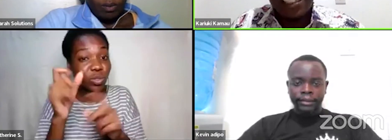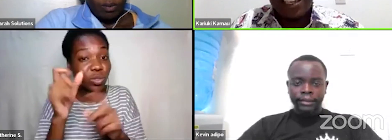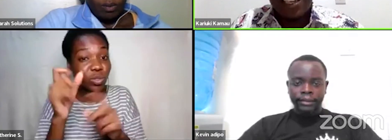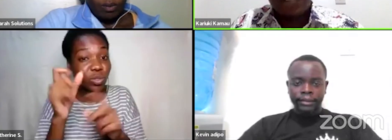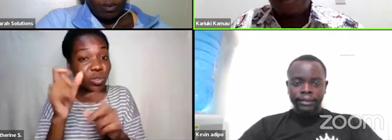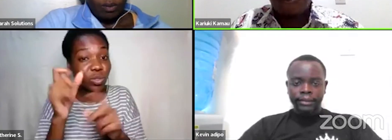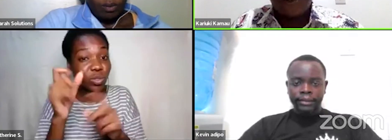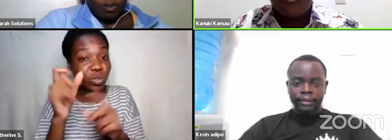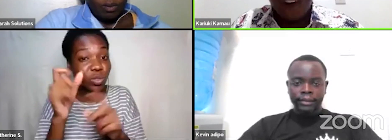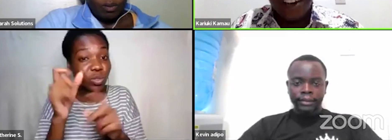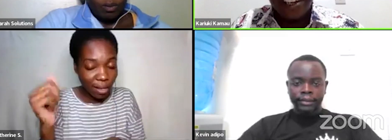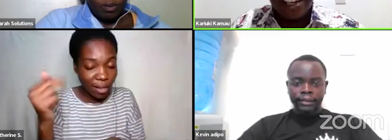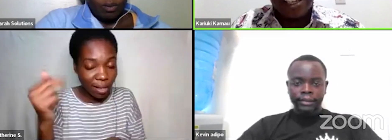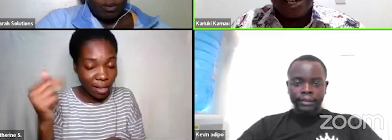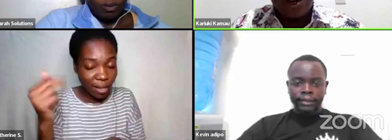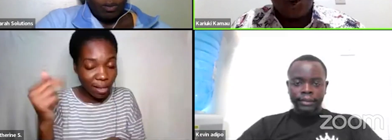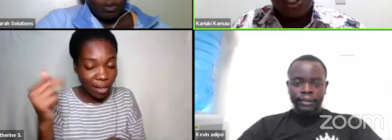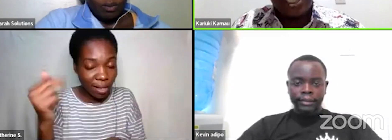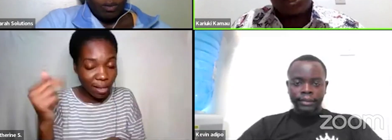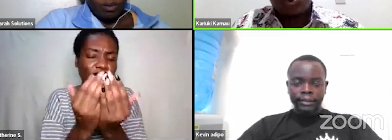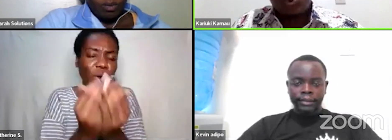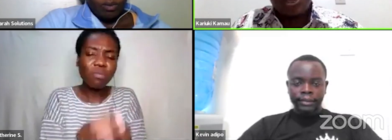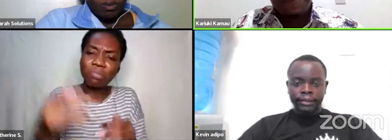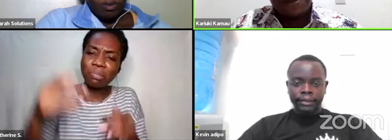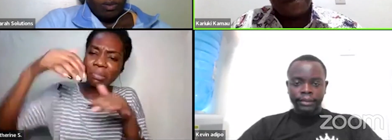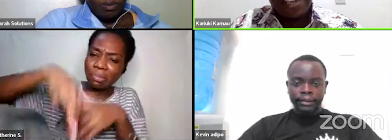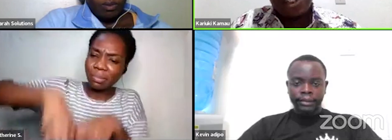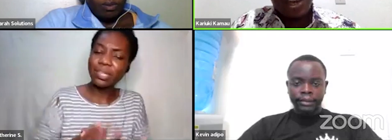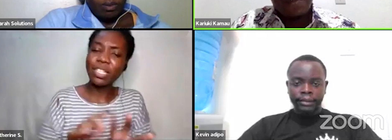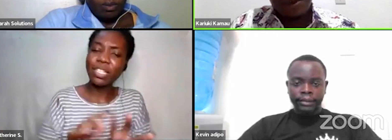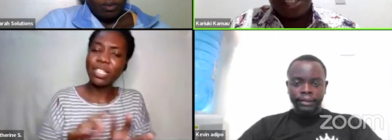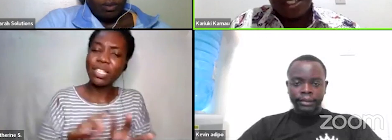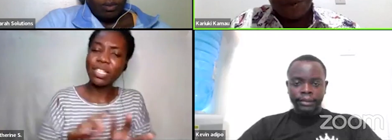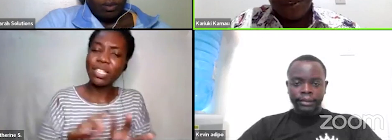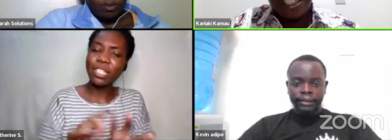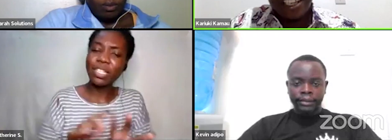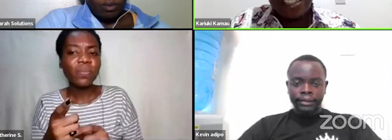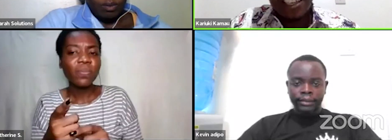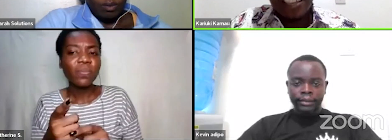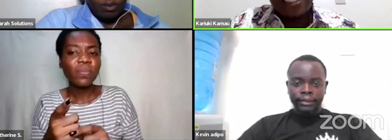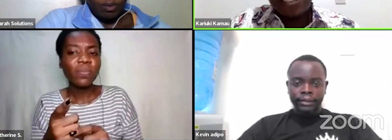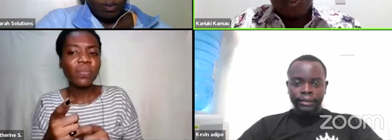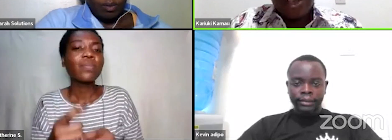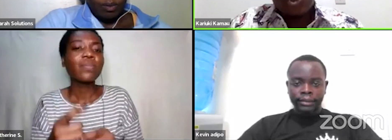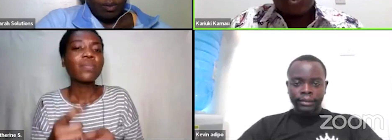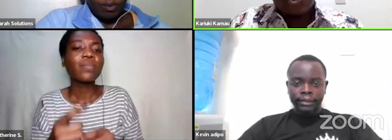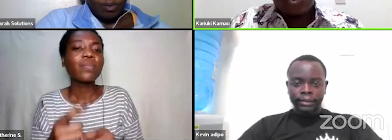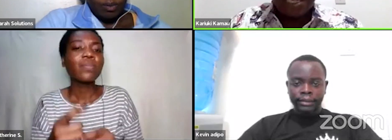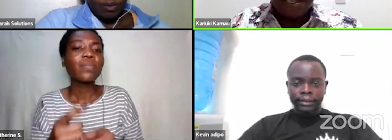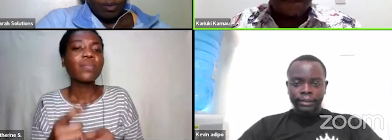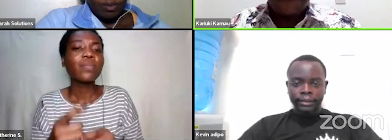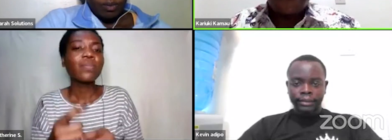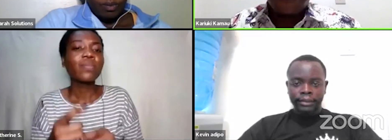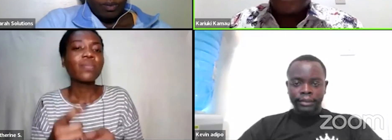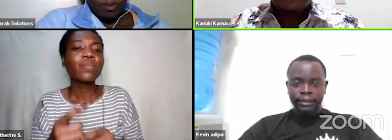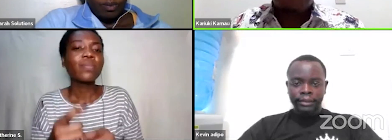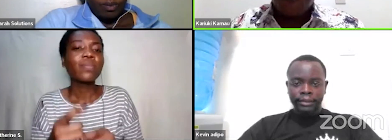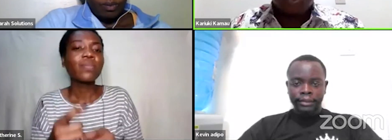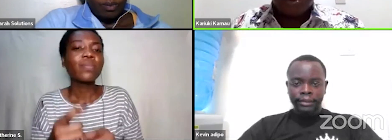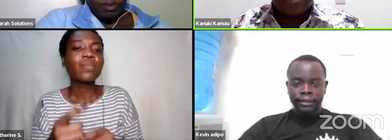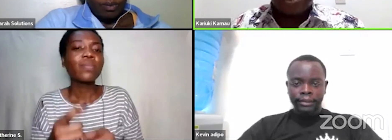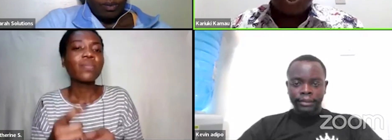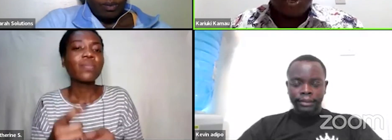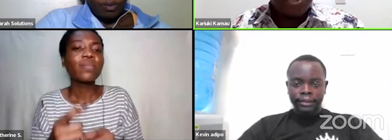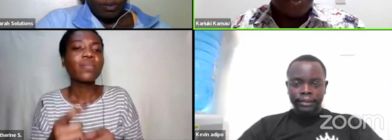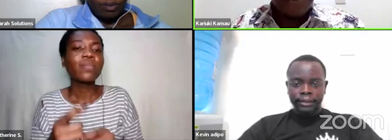thinking that you are moving forward, holding to implement your important project just so that you are retaining people. There are